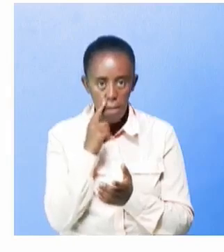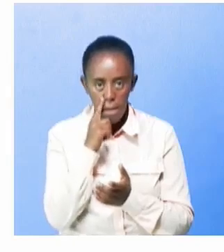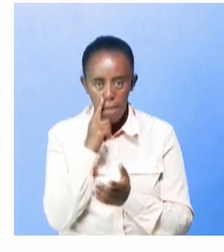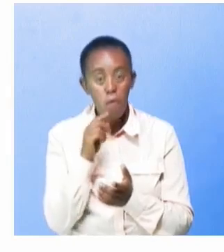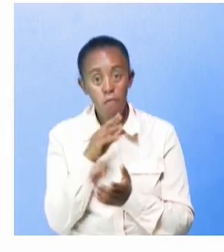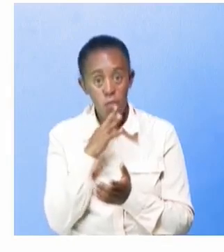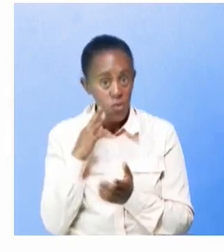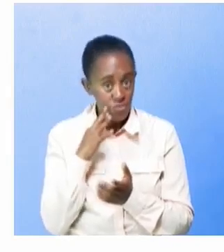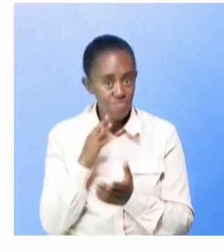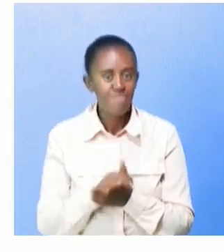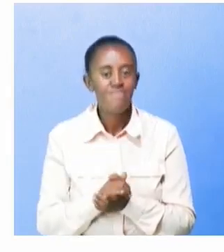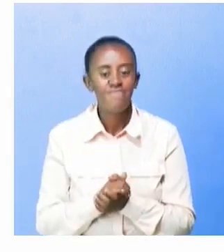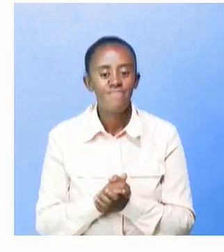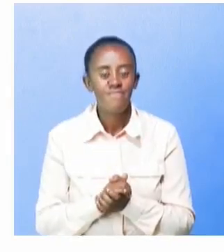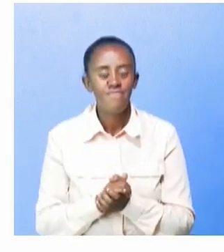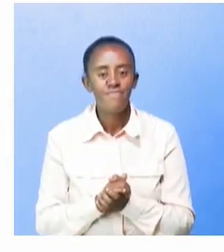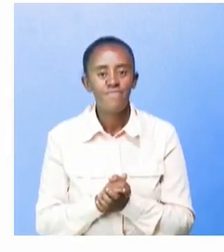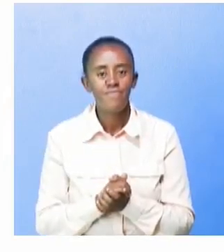forms